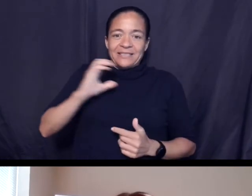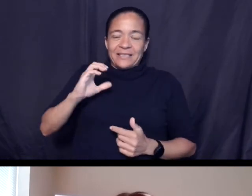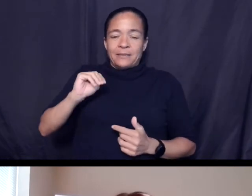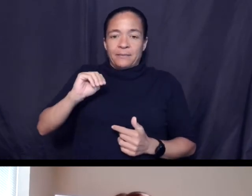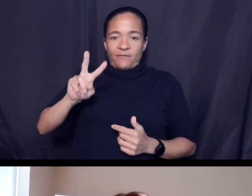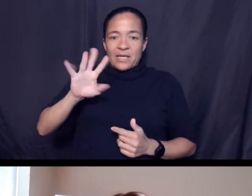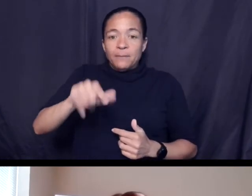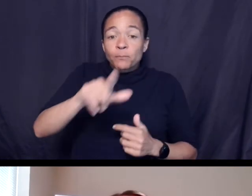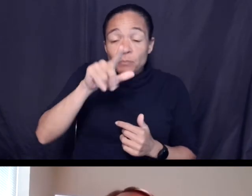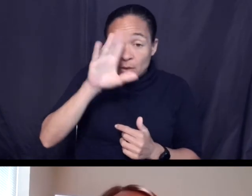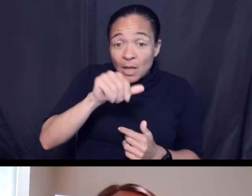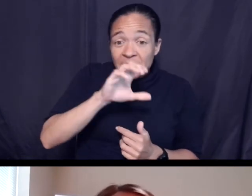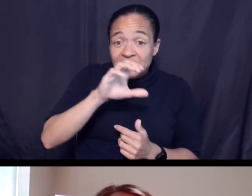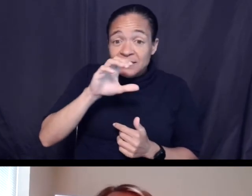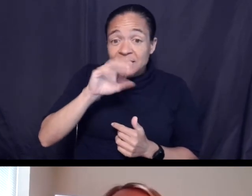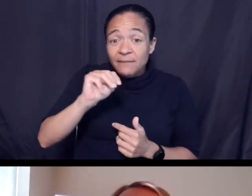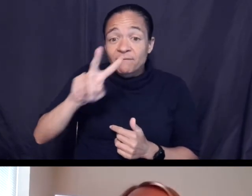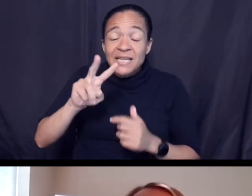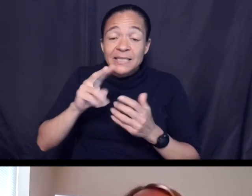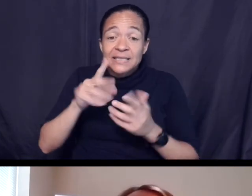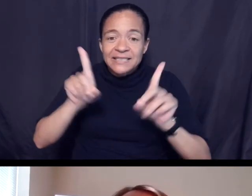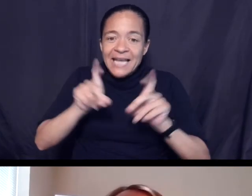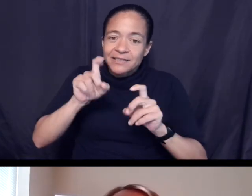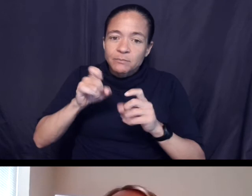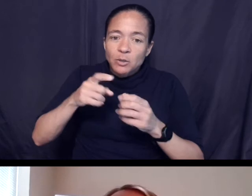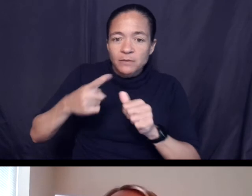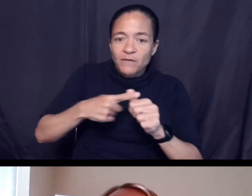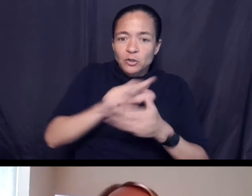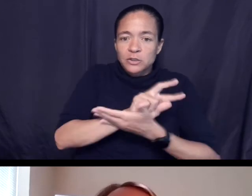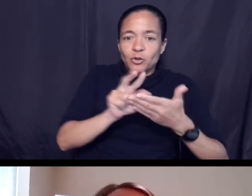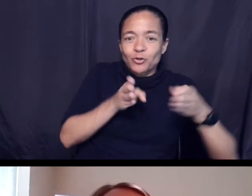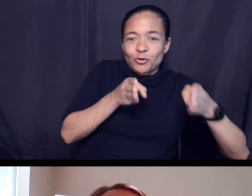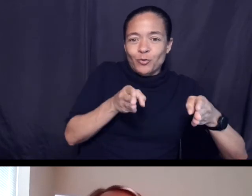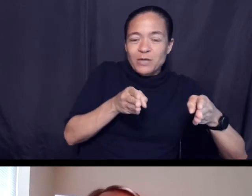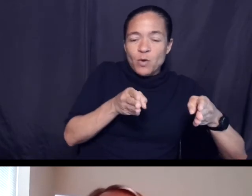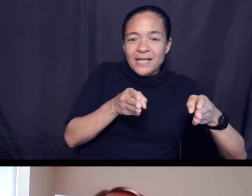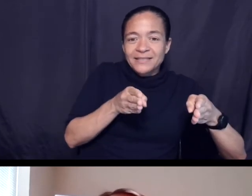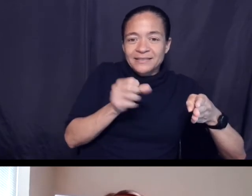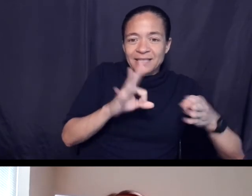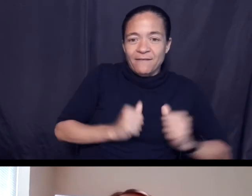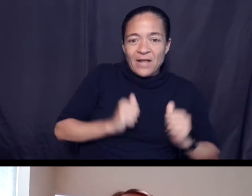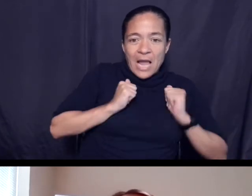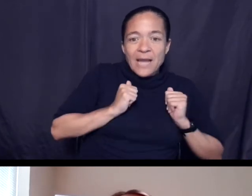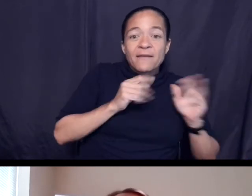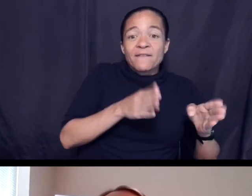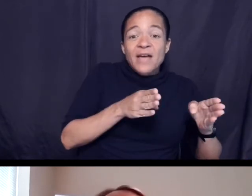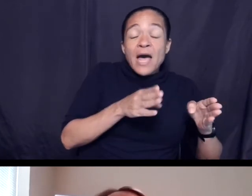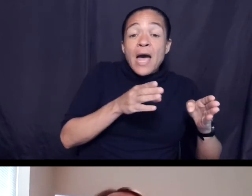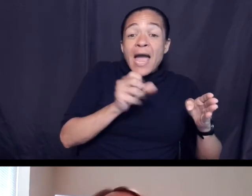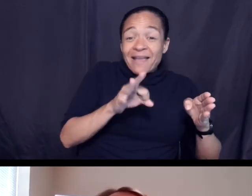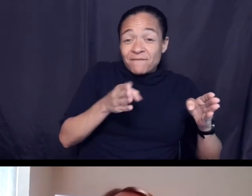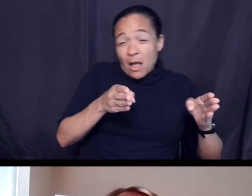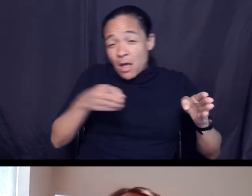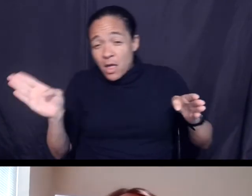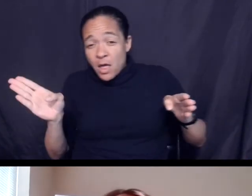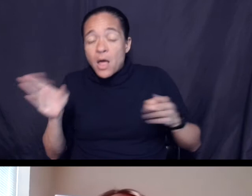screening is supposed to be done within the first 3 weeks of life. After that point, we can test the newborn blood spot if it's still available, but